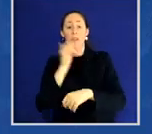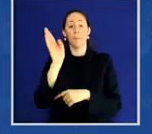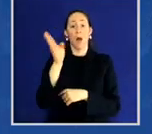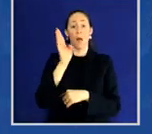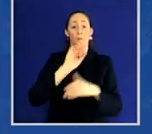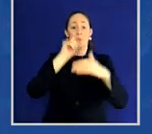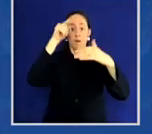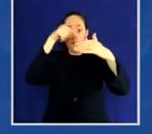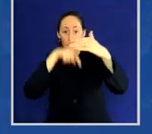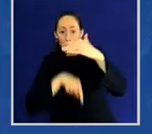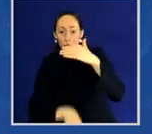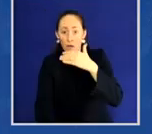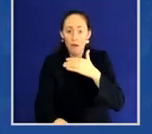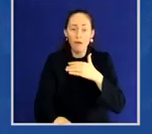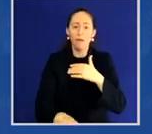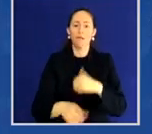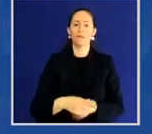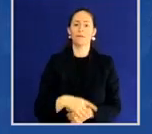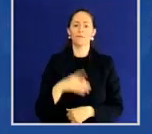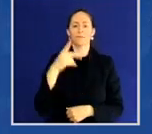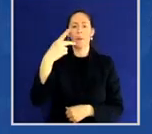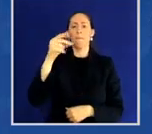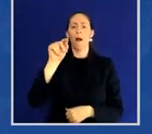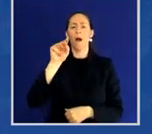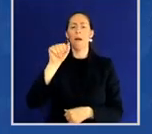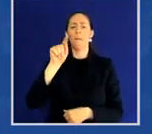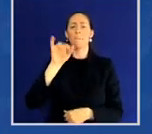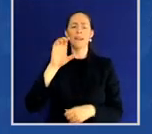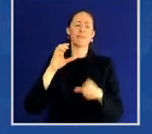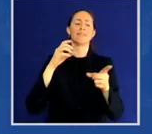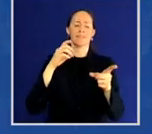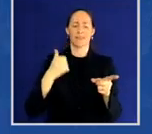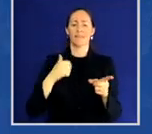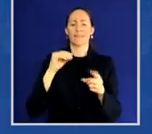Susquehanna River Bridge. In my American Jobs Plan, I